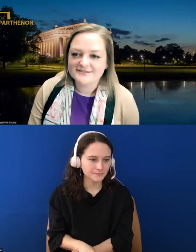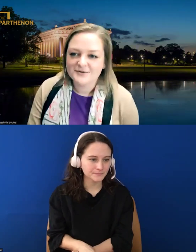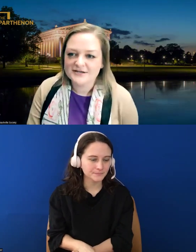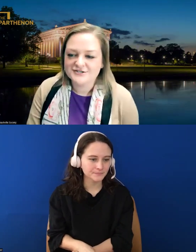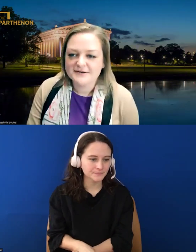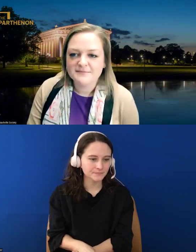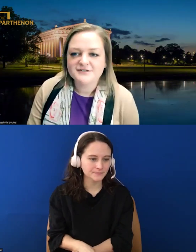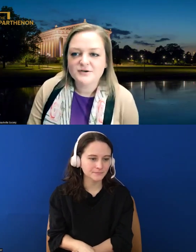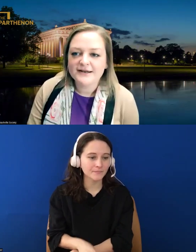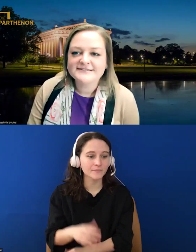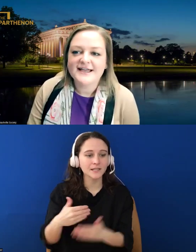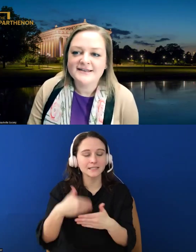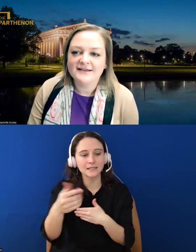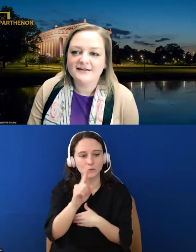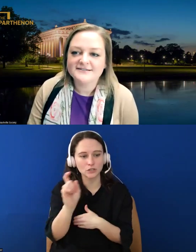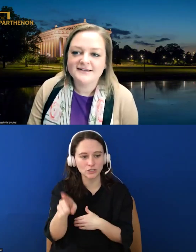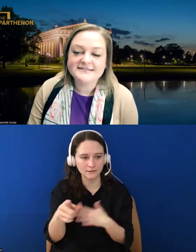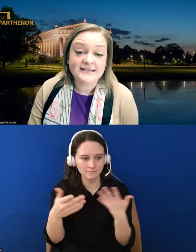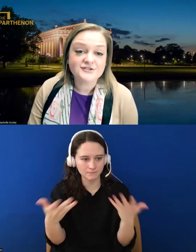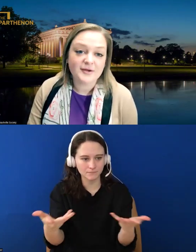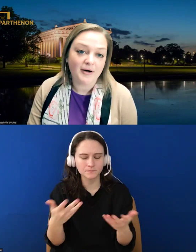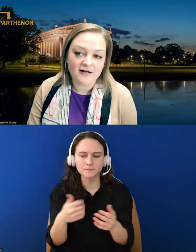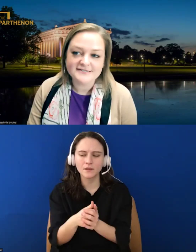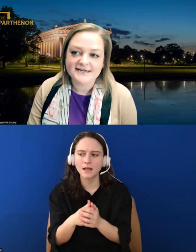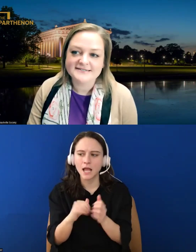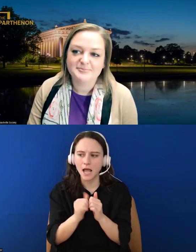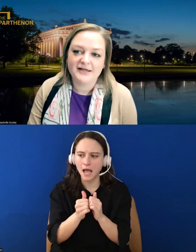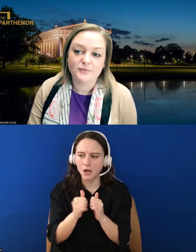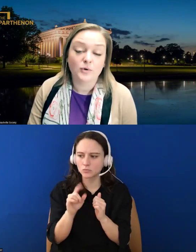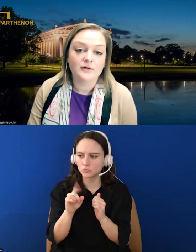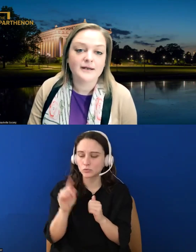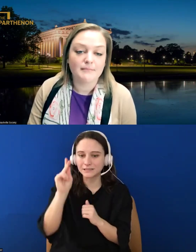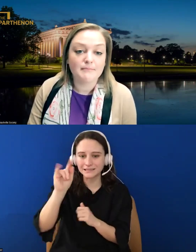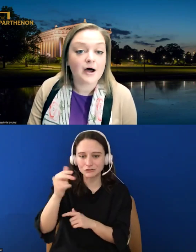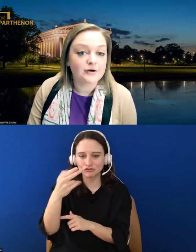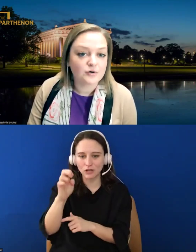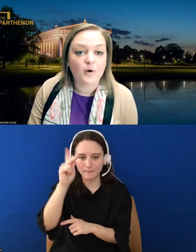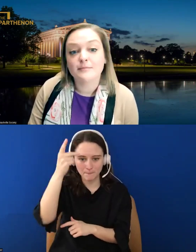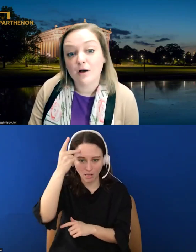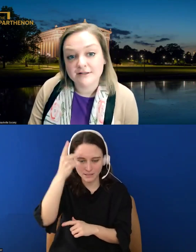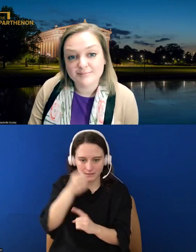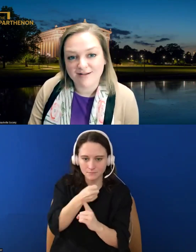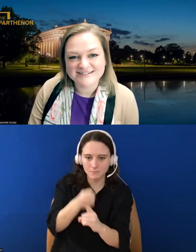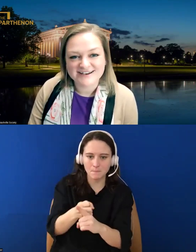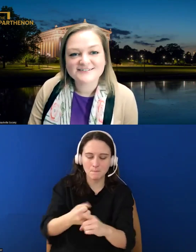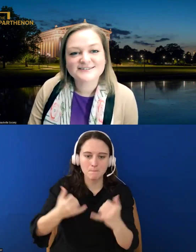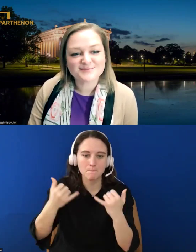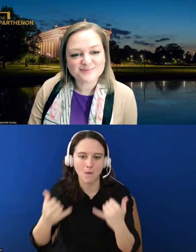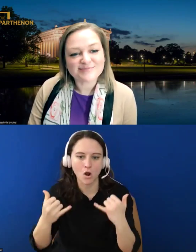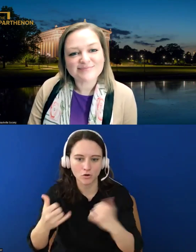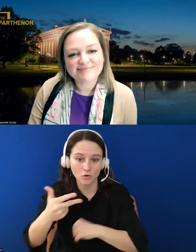Our next question, to what extent does K'iche politics play a role in modern Guatemalan